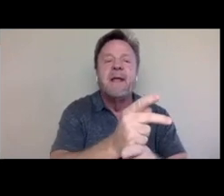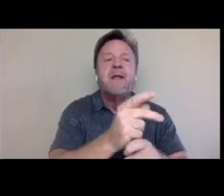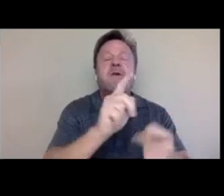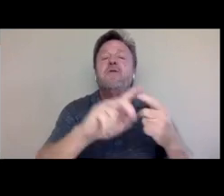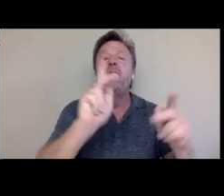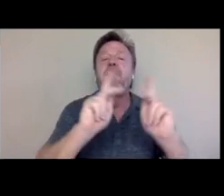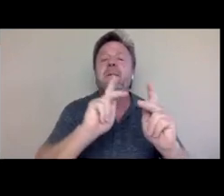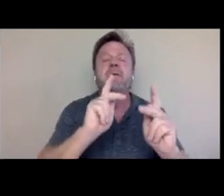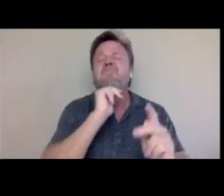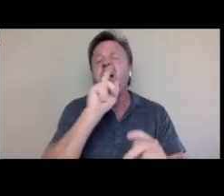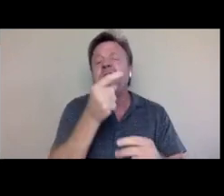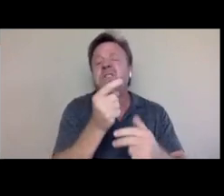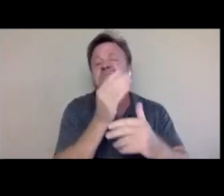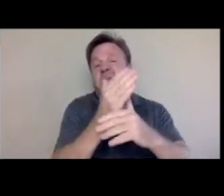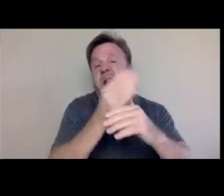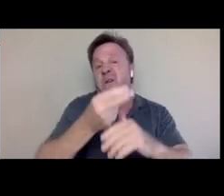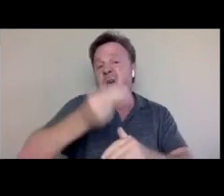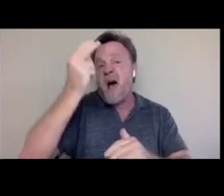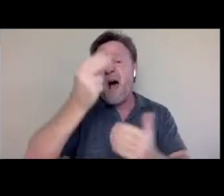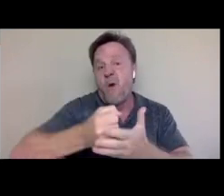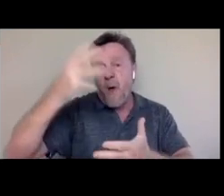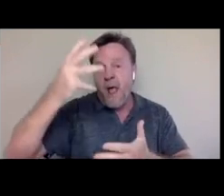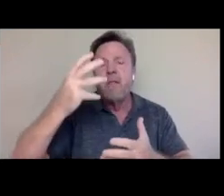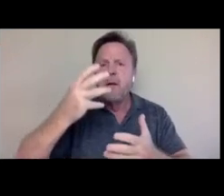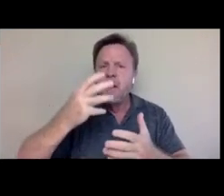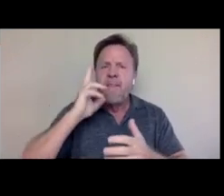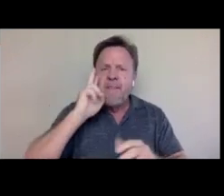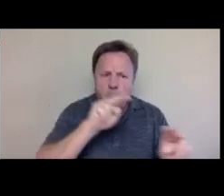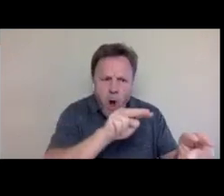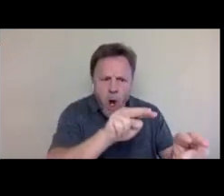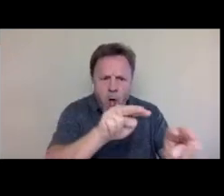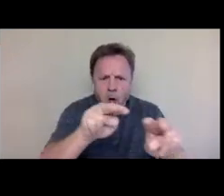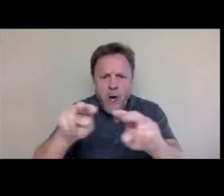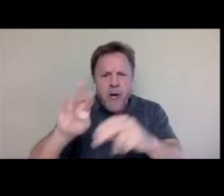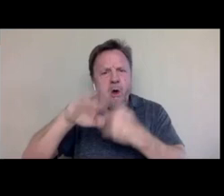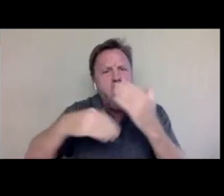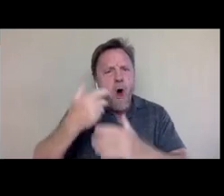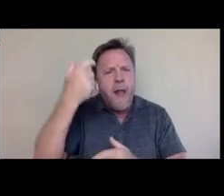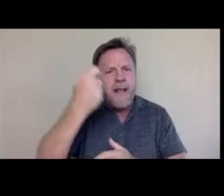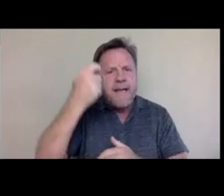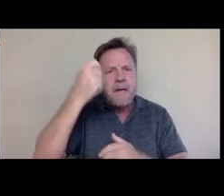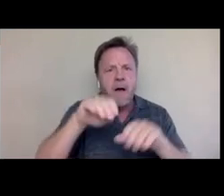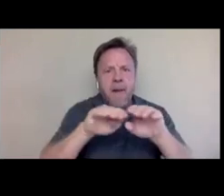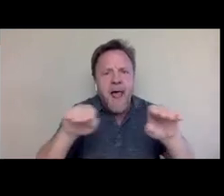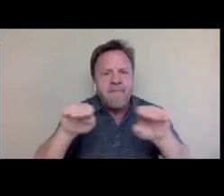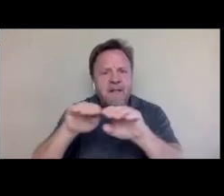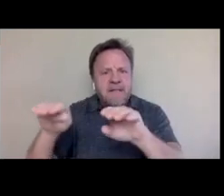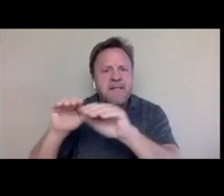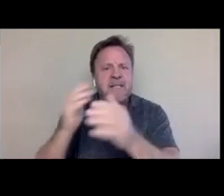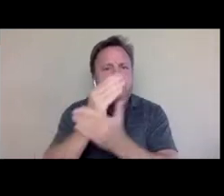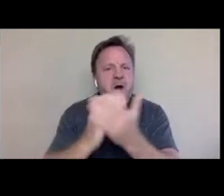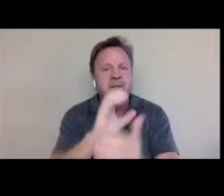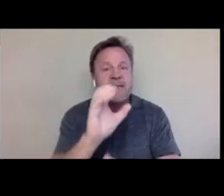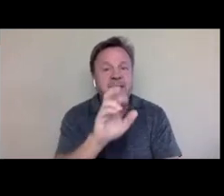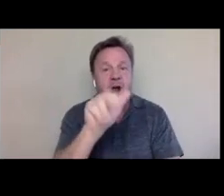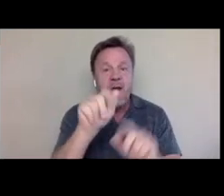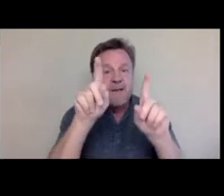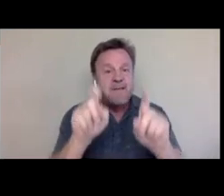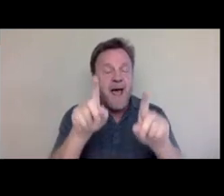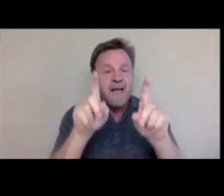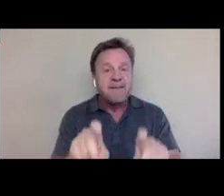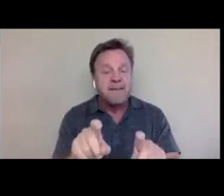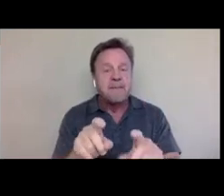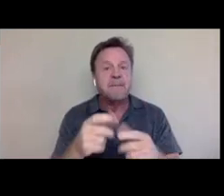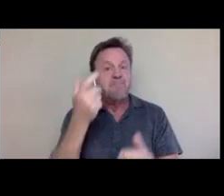of moderate and high wealth. They're going to look across all income levels as part of the CRA test, because it was supposed to be